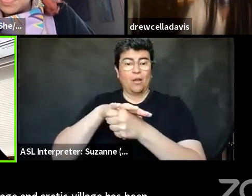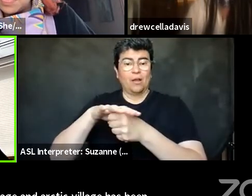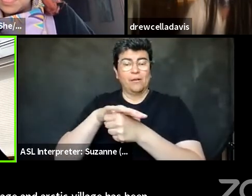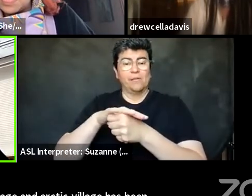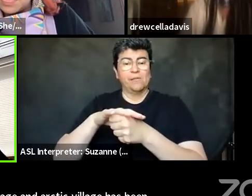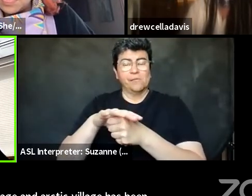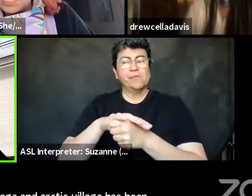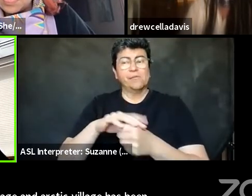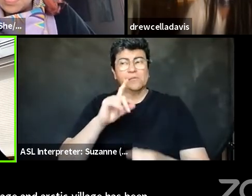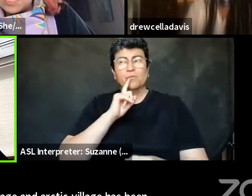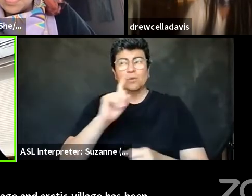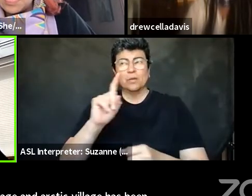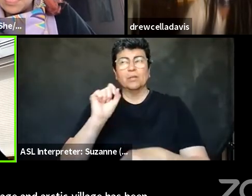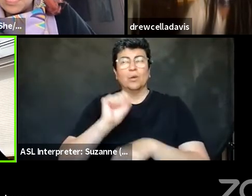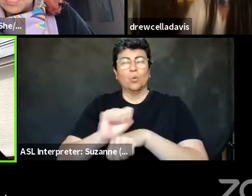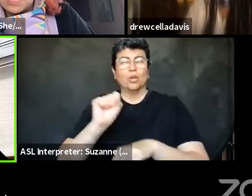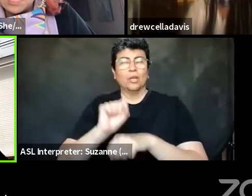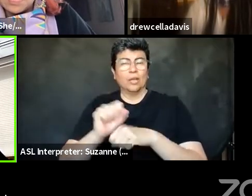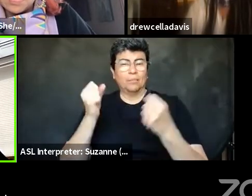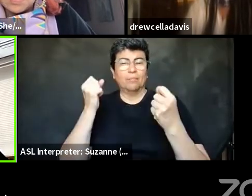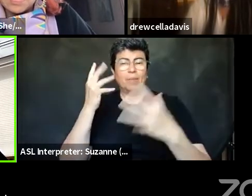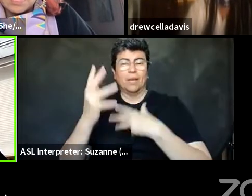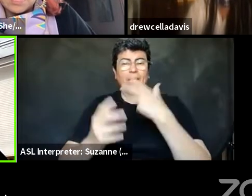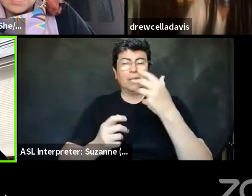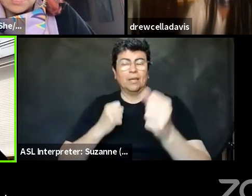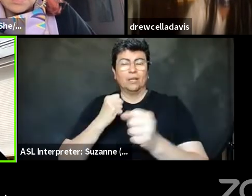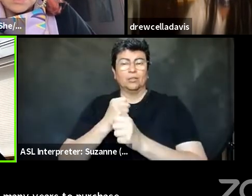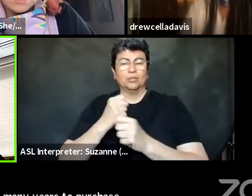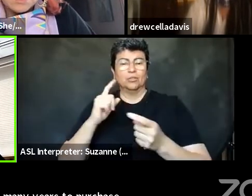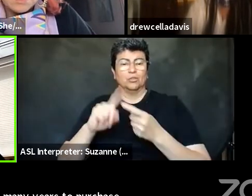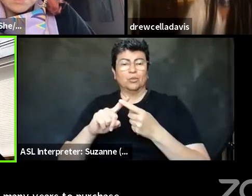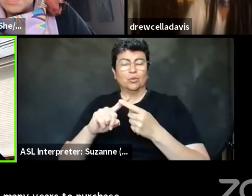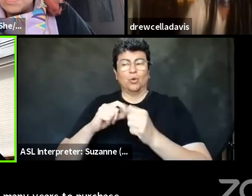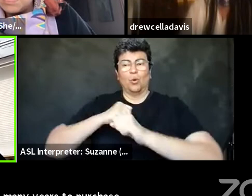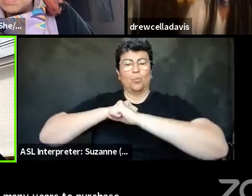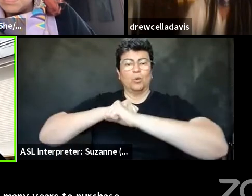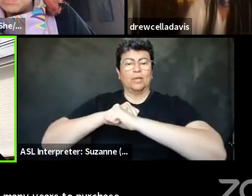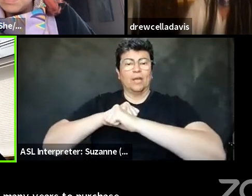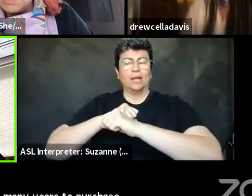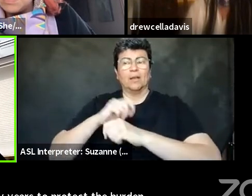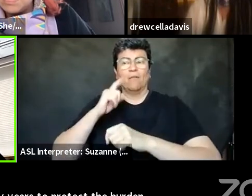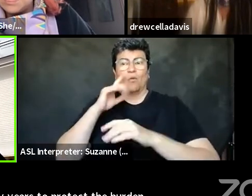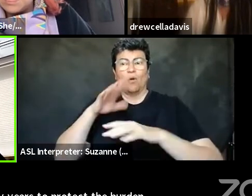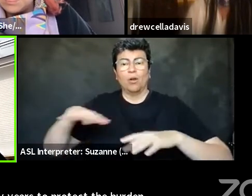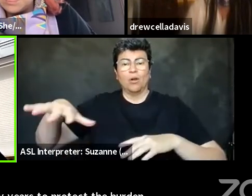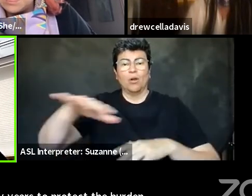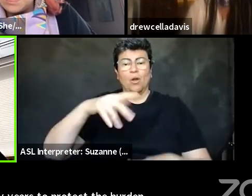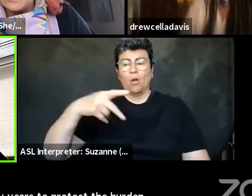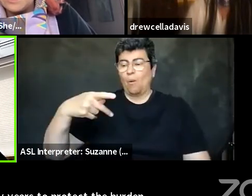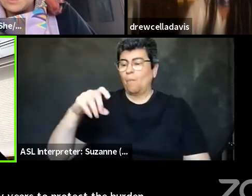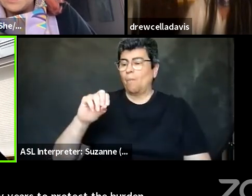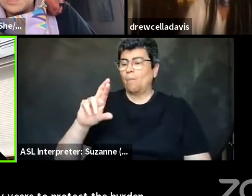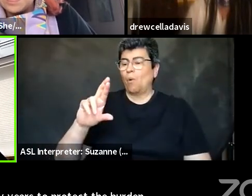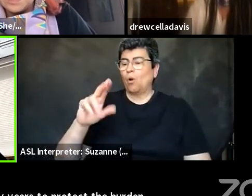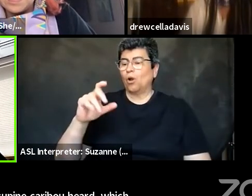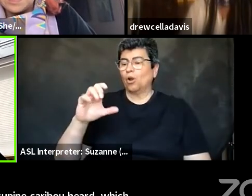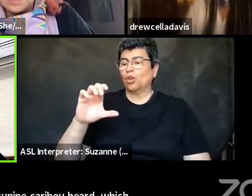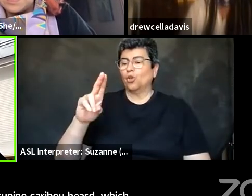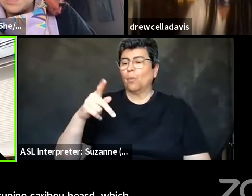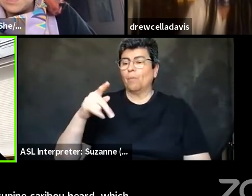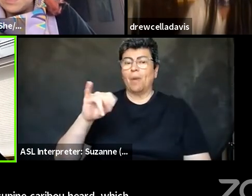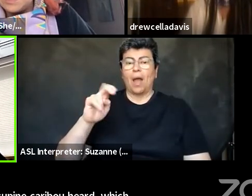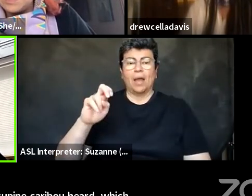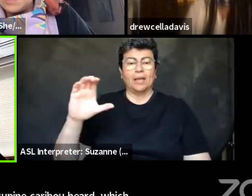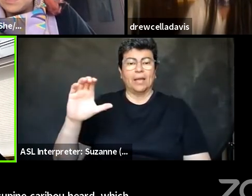really working for many years to protect the birthing grounds of the porcupine caribou herd, which has